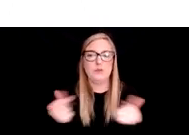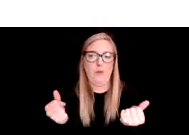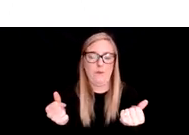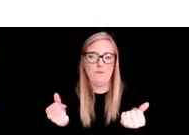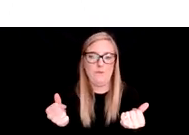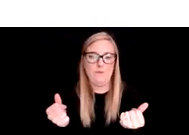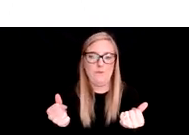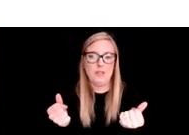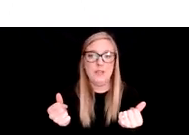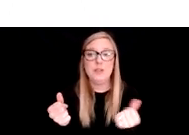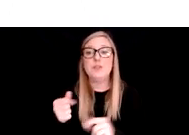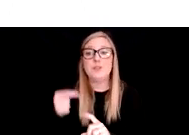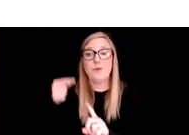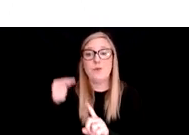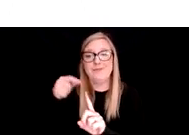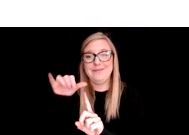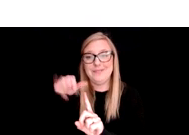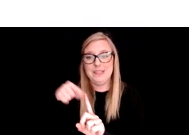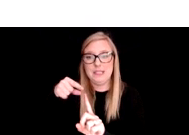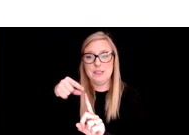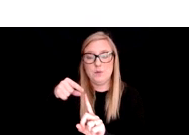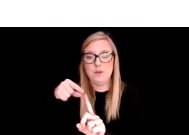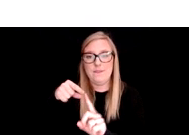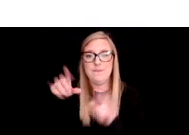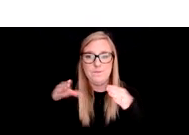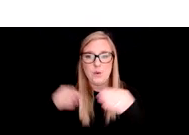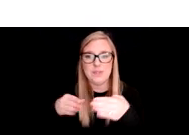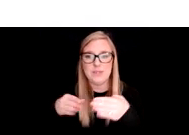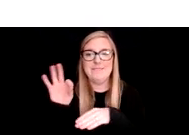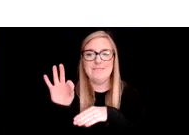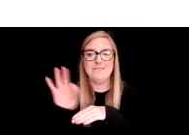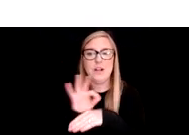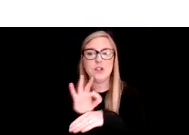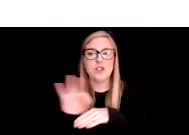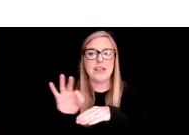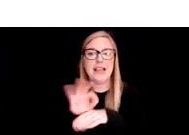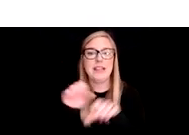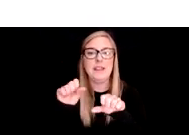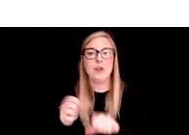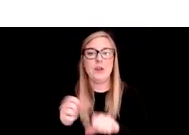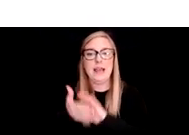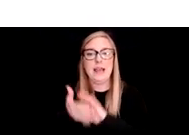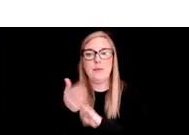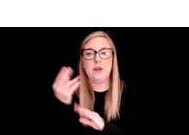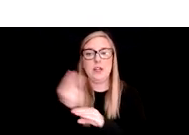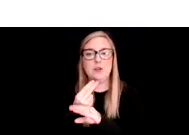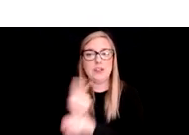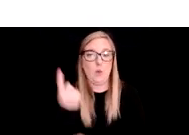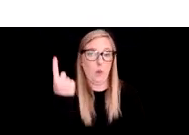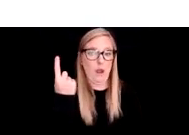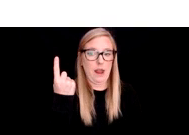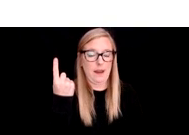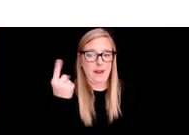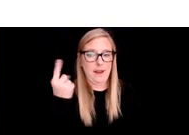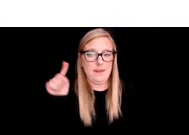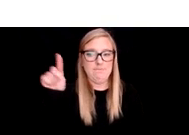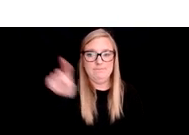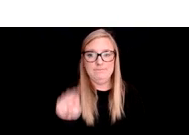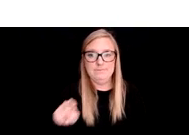pointer cancellation focuses on functionality that can be operated using a single pointer. And there are often